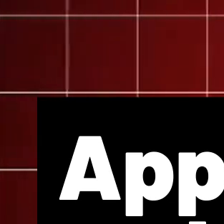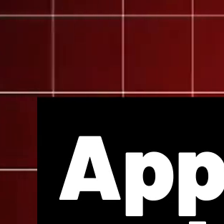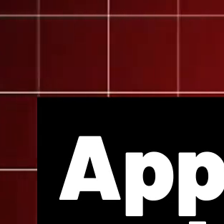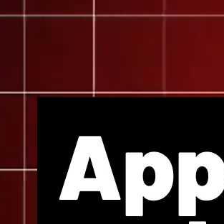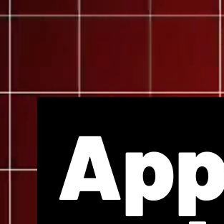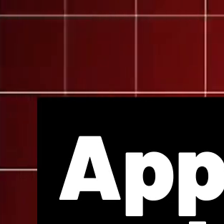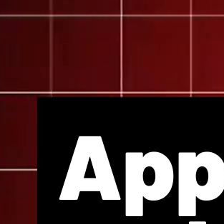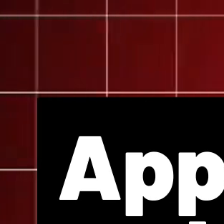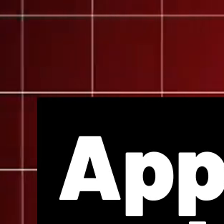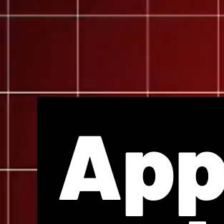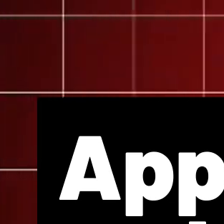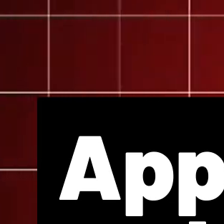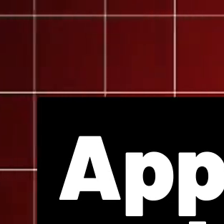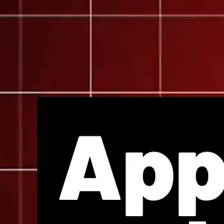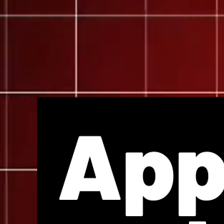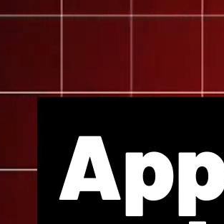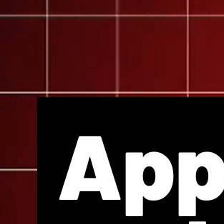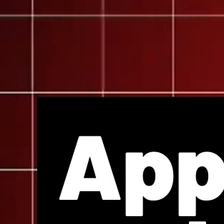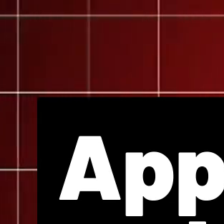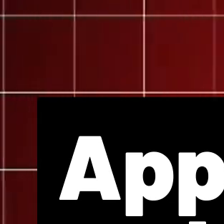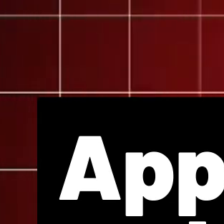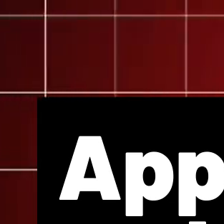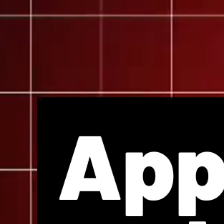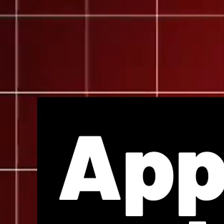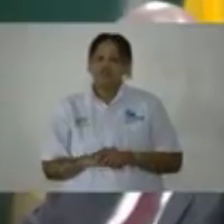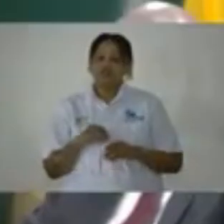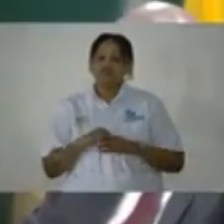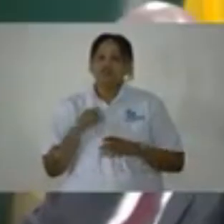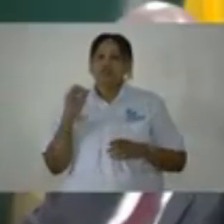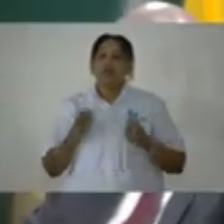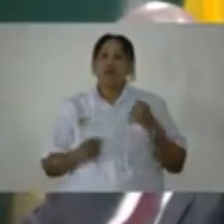$227 billion in March 2025.